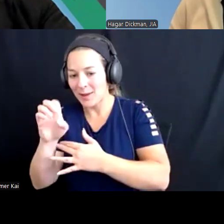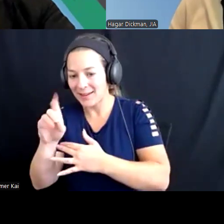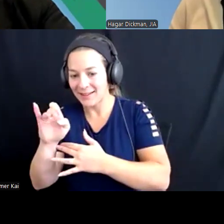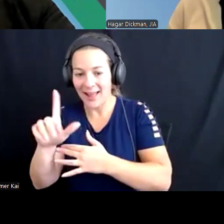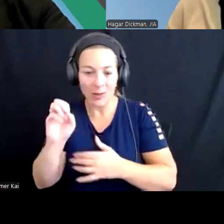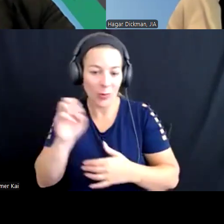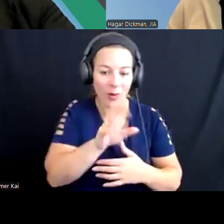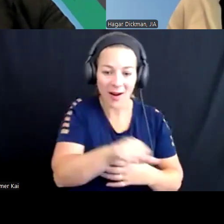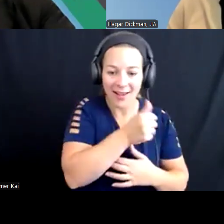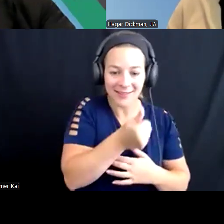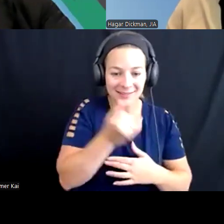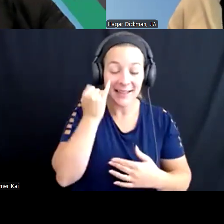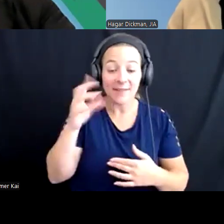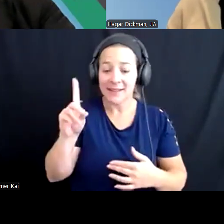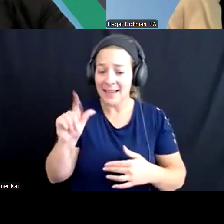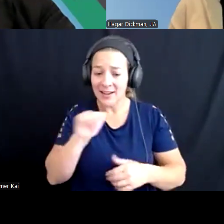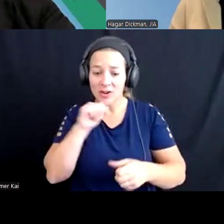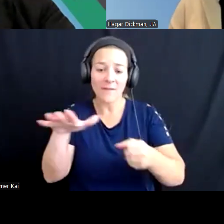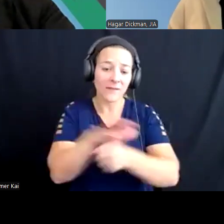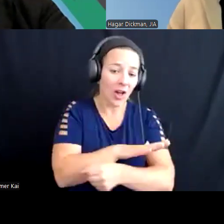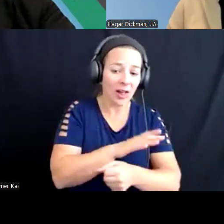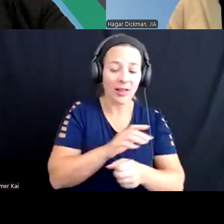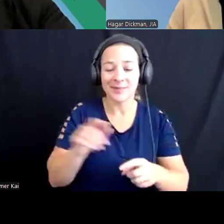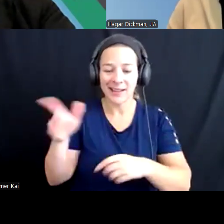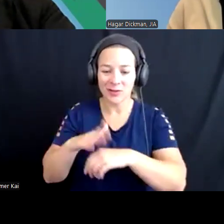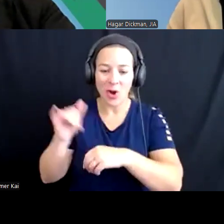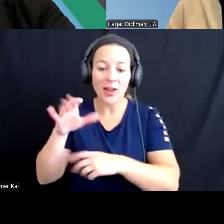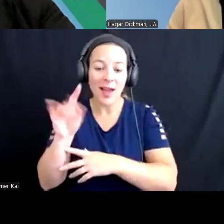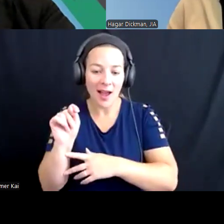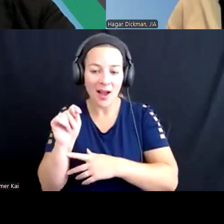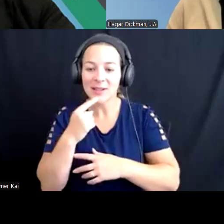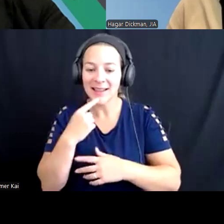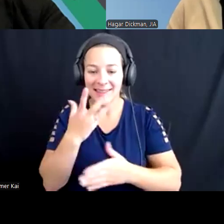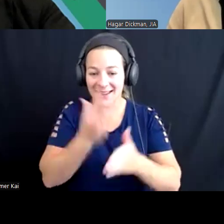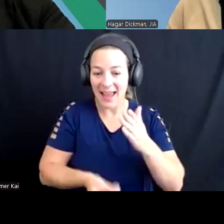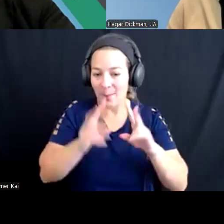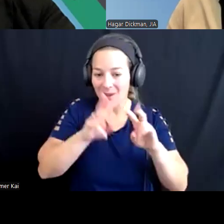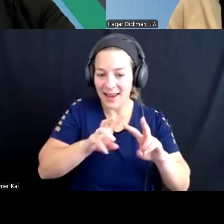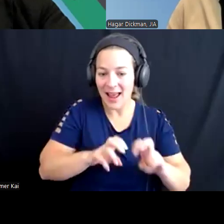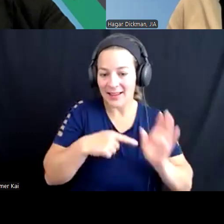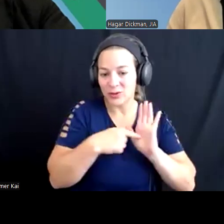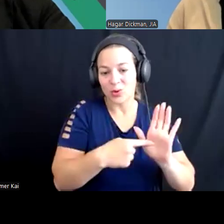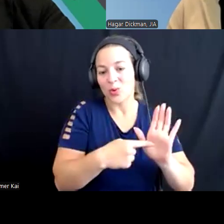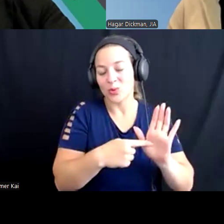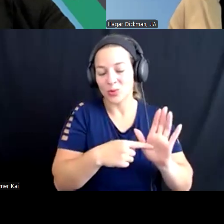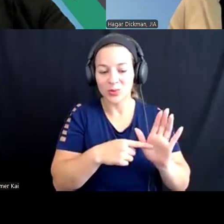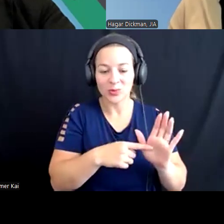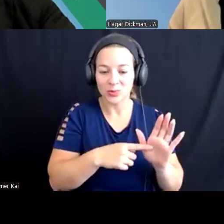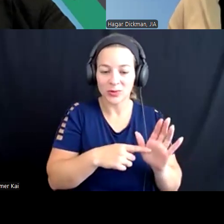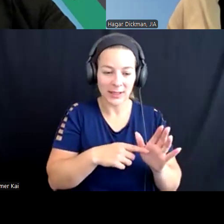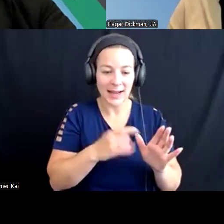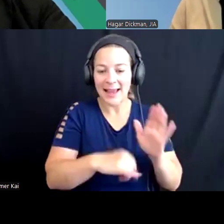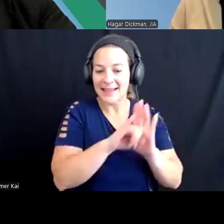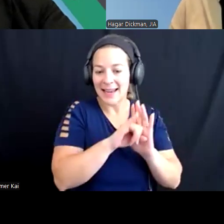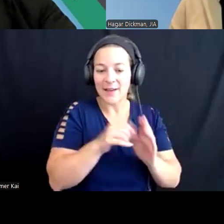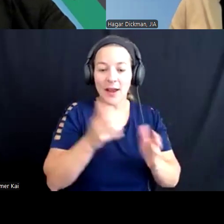not complete or updated, and you just called that out as well, that the gap analysis report identifies what data